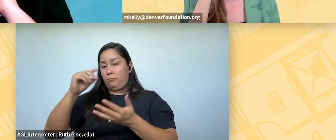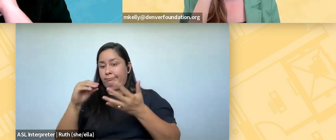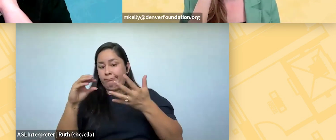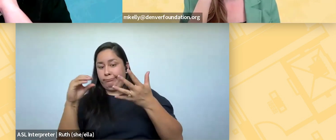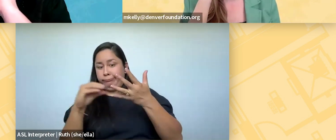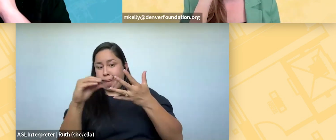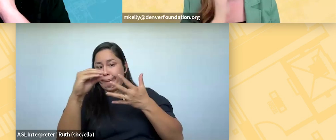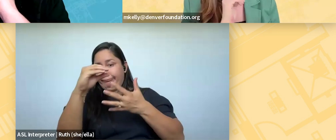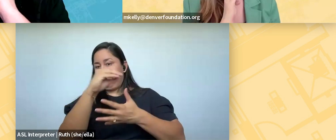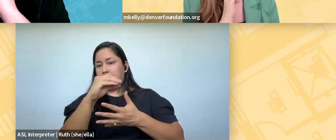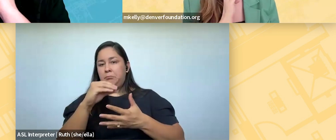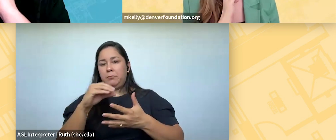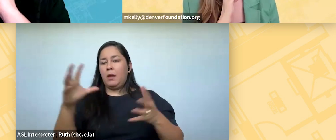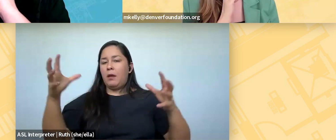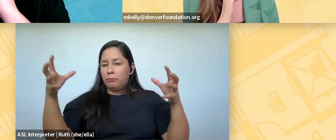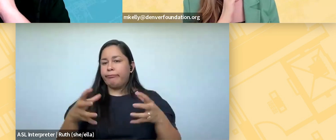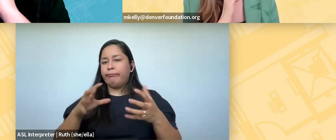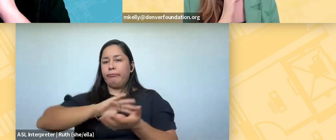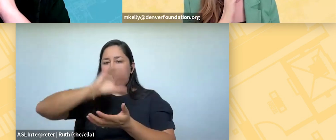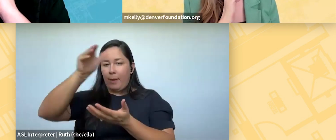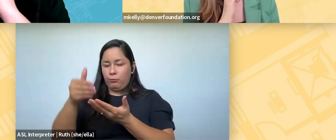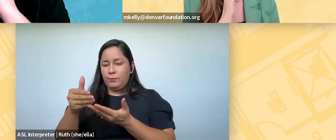of together. So